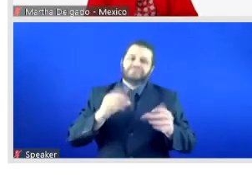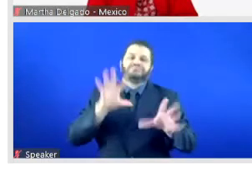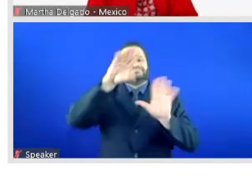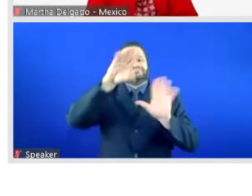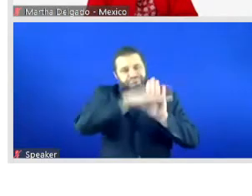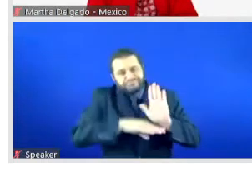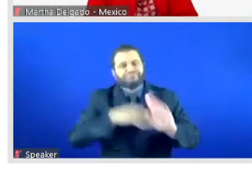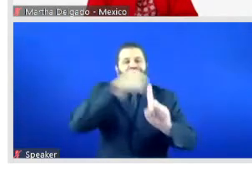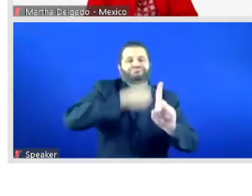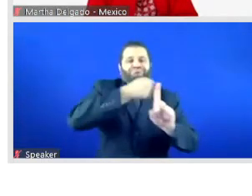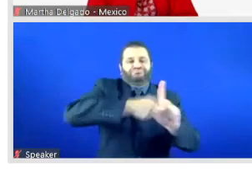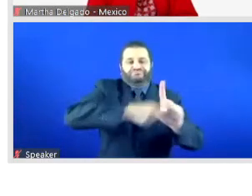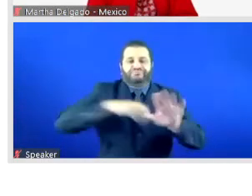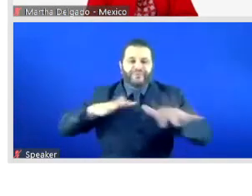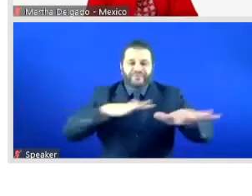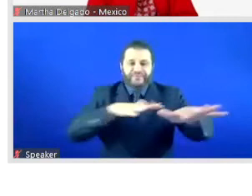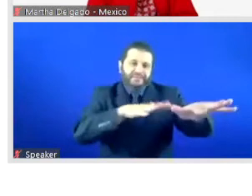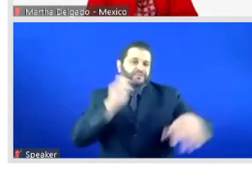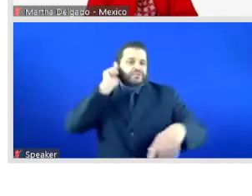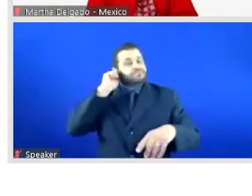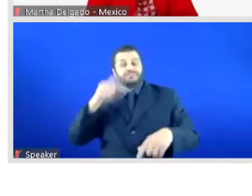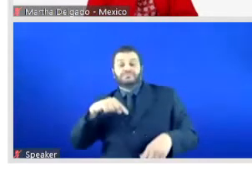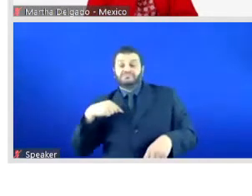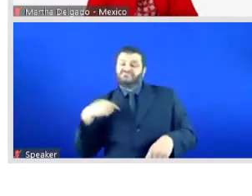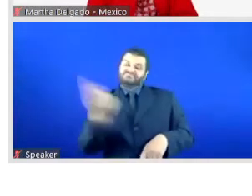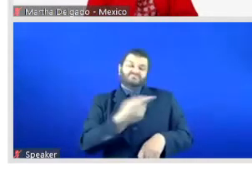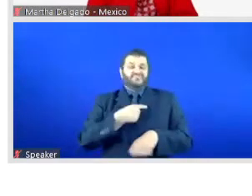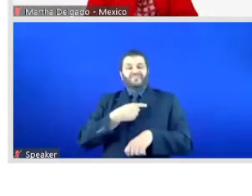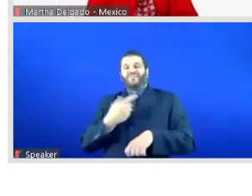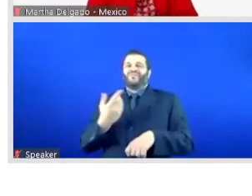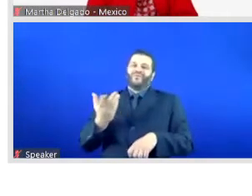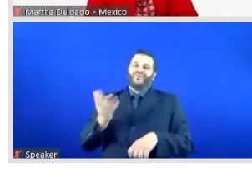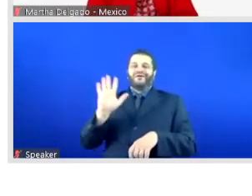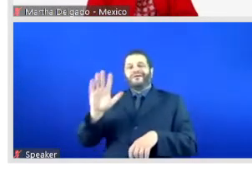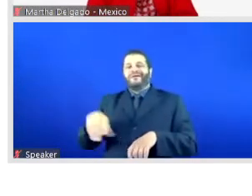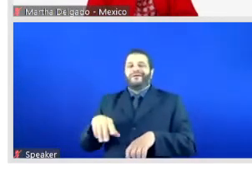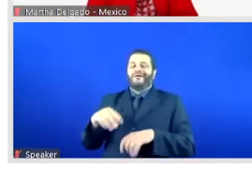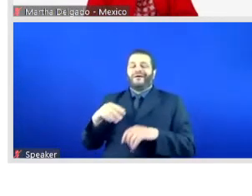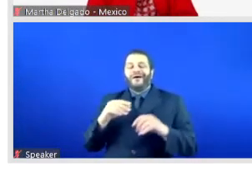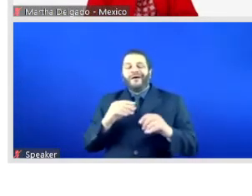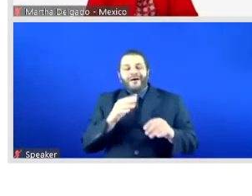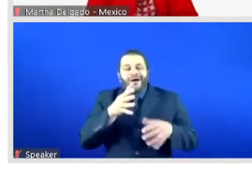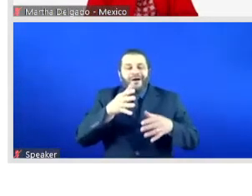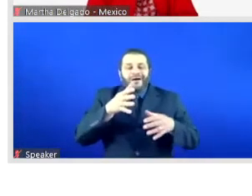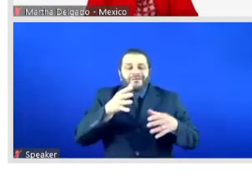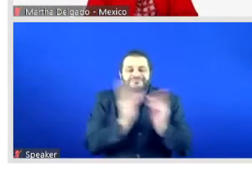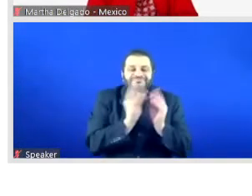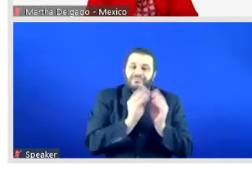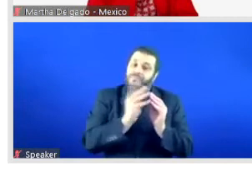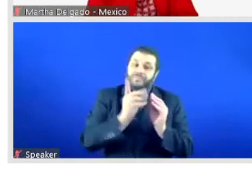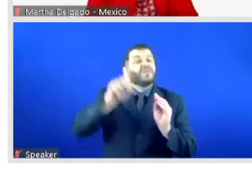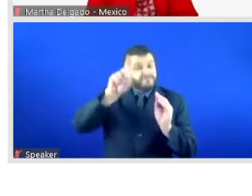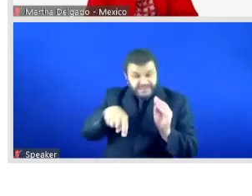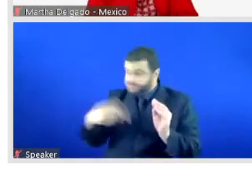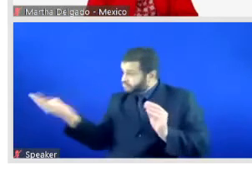What should they do? Involve them. Involve the youth completely to take their role. And that's the way they can learn the knowledge that we have already